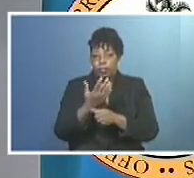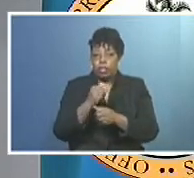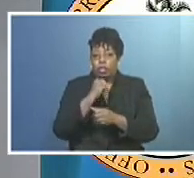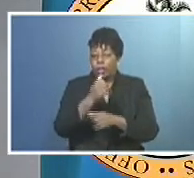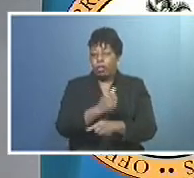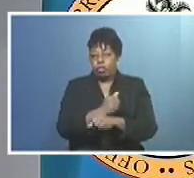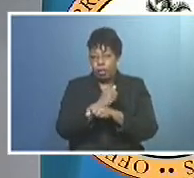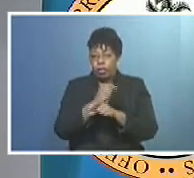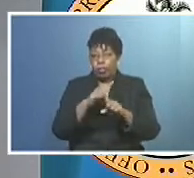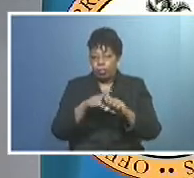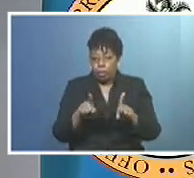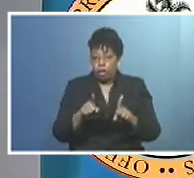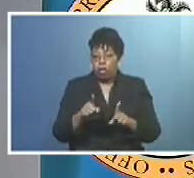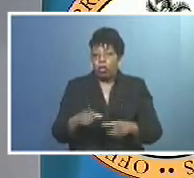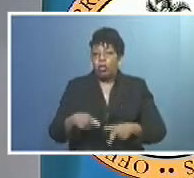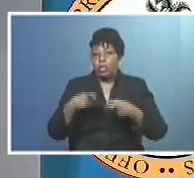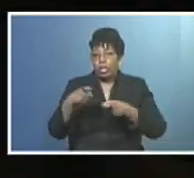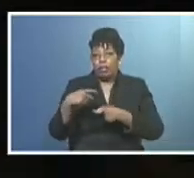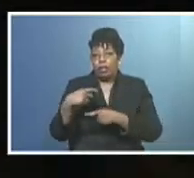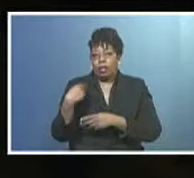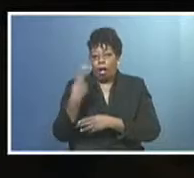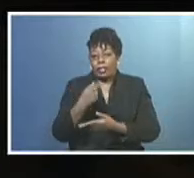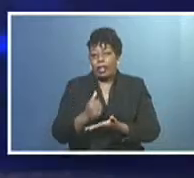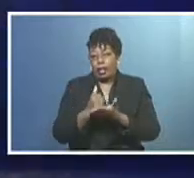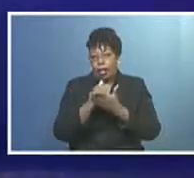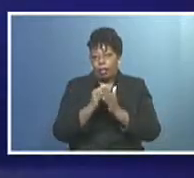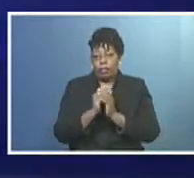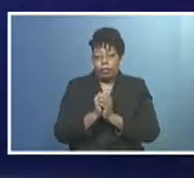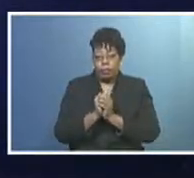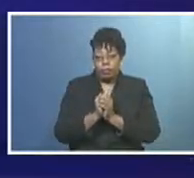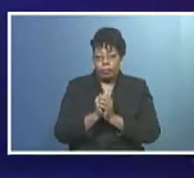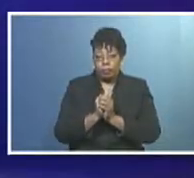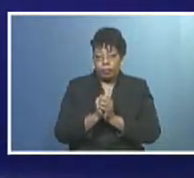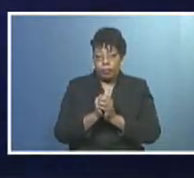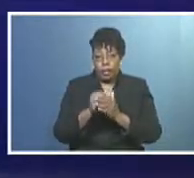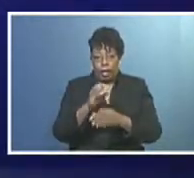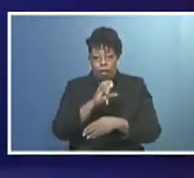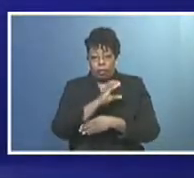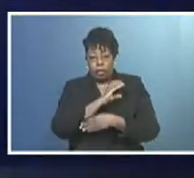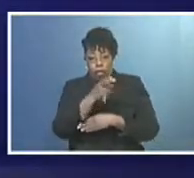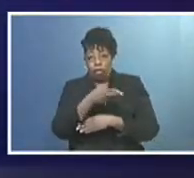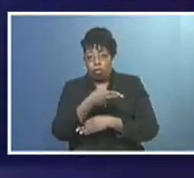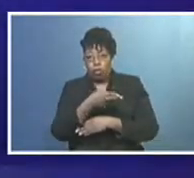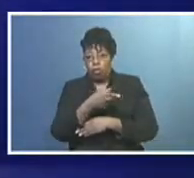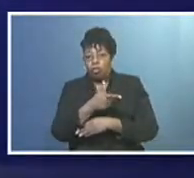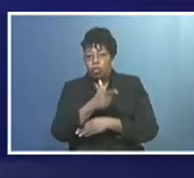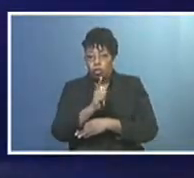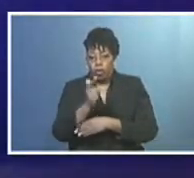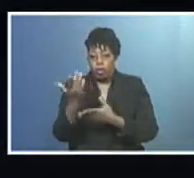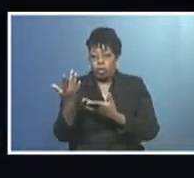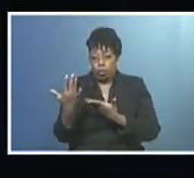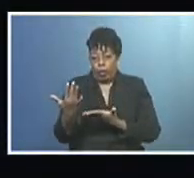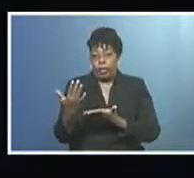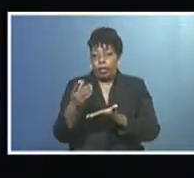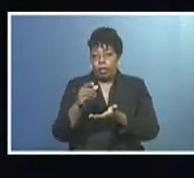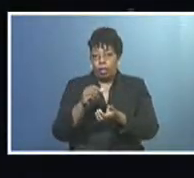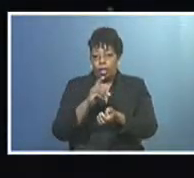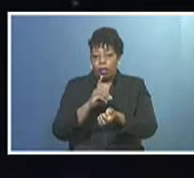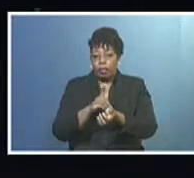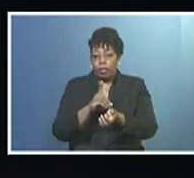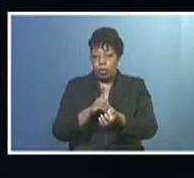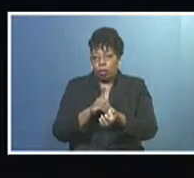but who's giving us some information. Meantime, a series of police-involved shootings await the coroner's court, slowed by